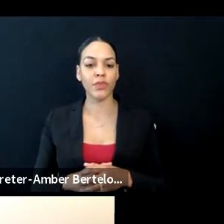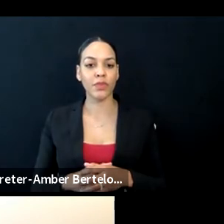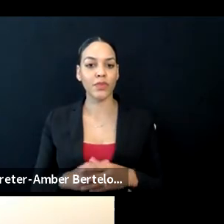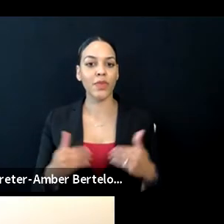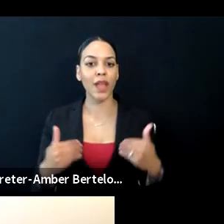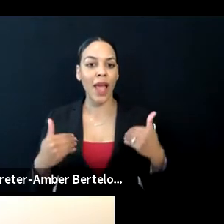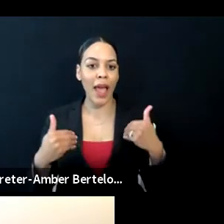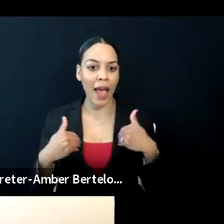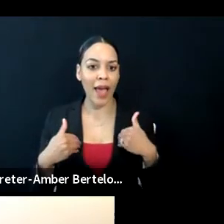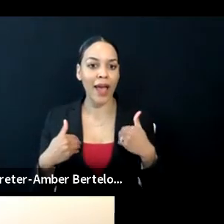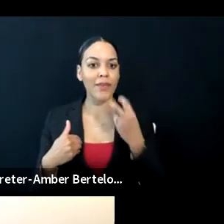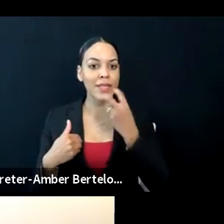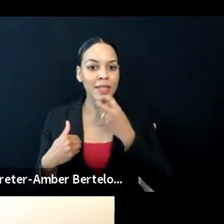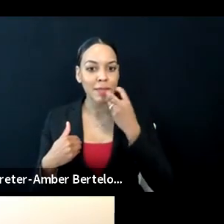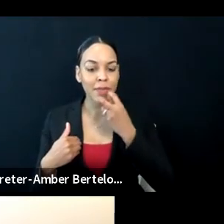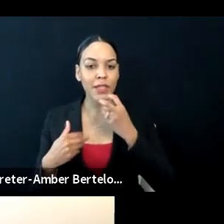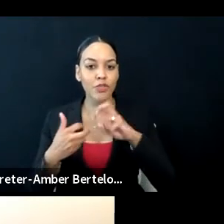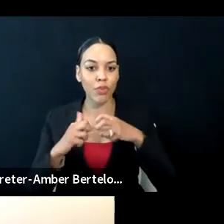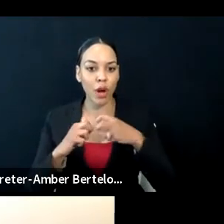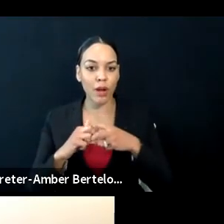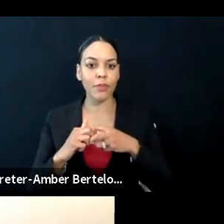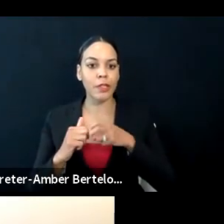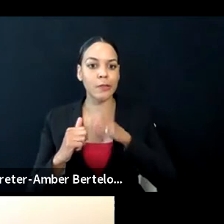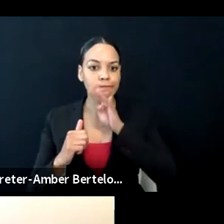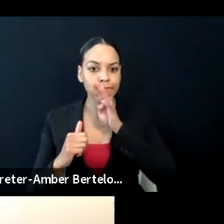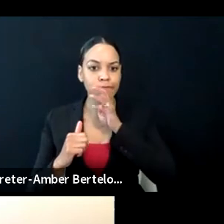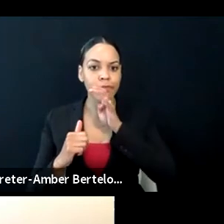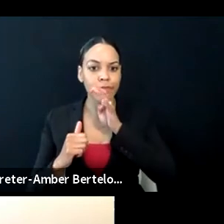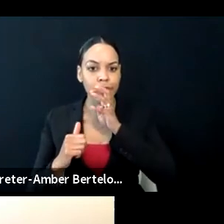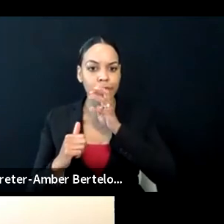speech impediment, which I've had since I was